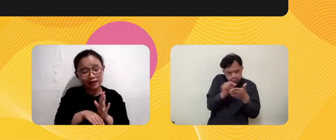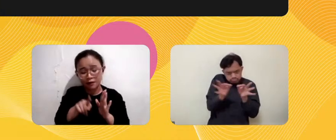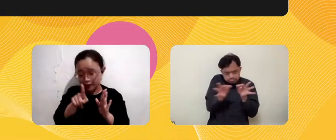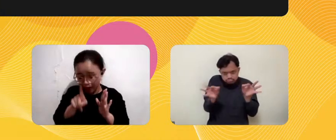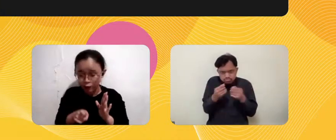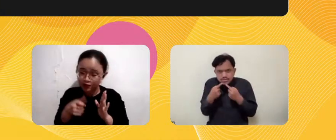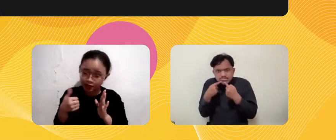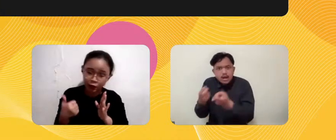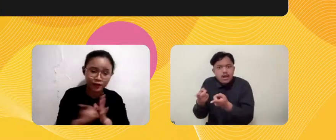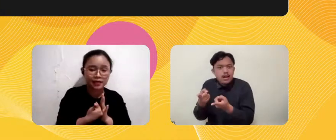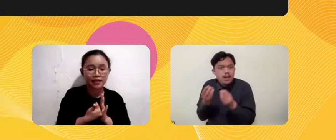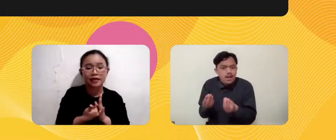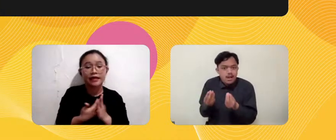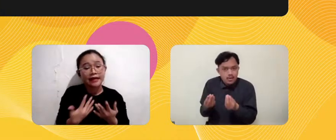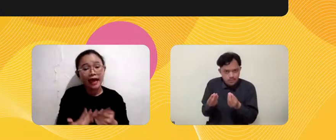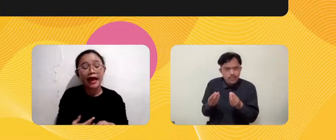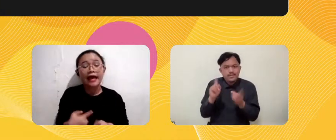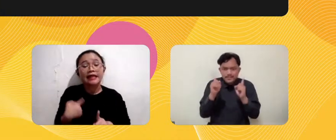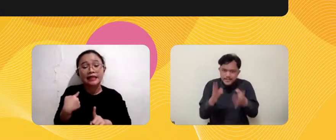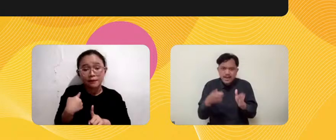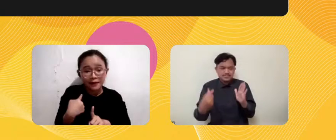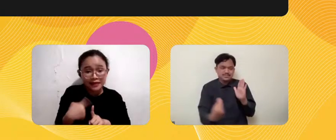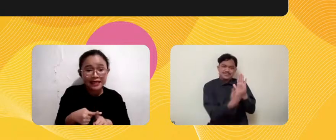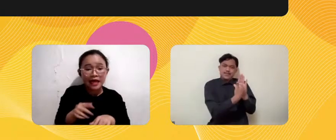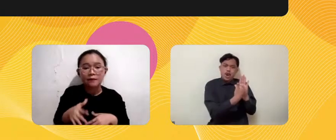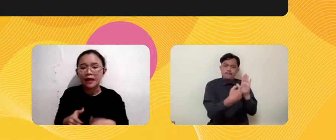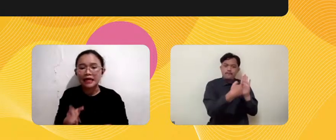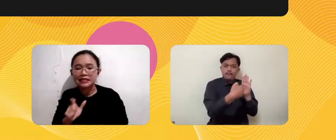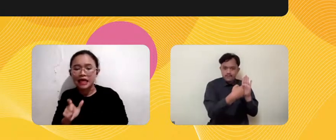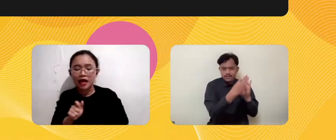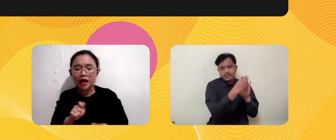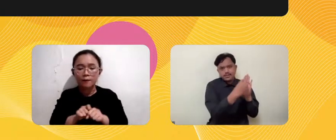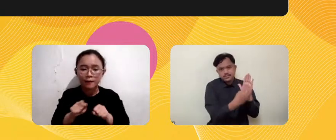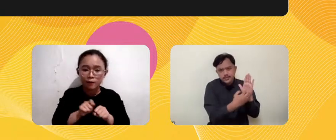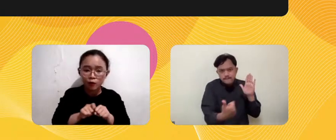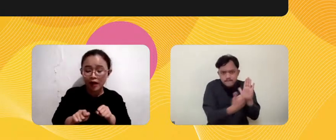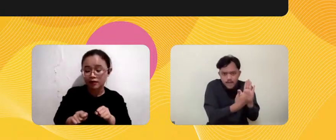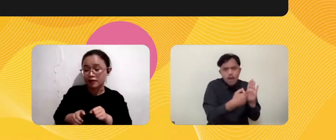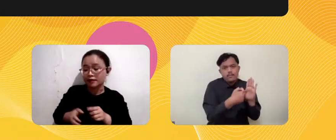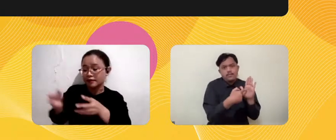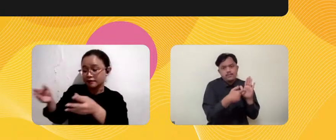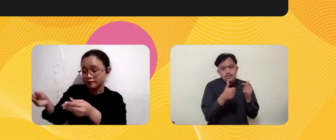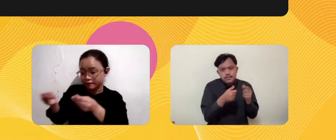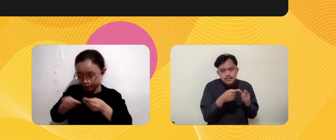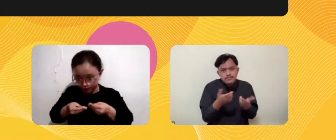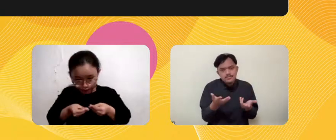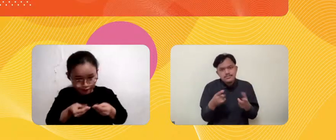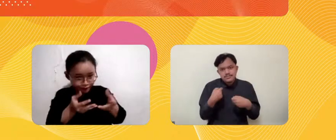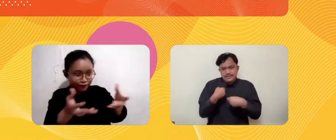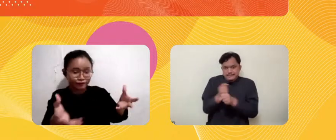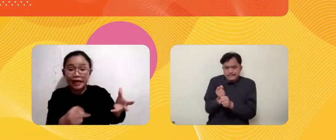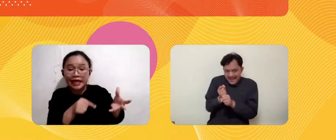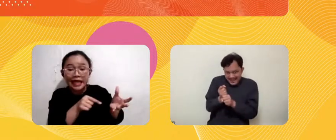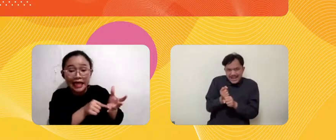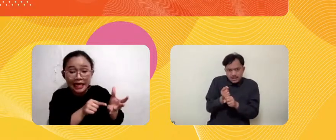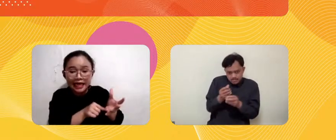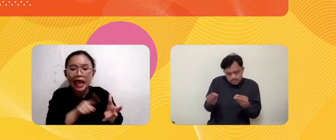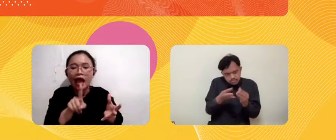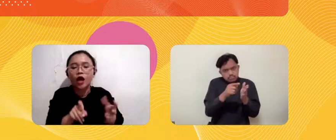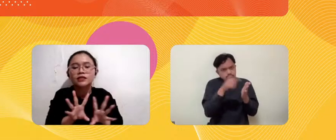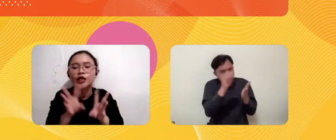is how to bring our content to be diverse and also inclusion and